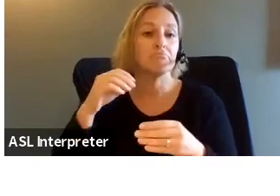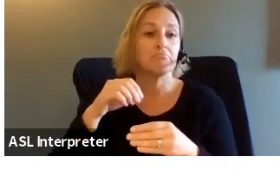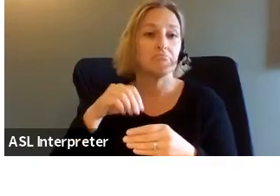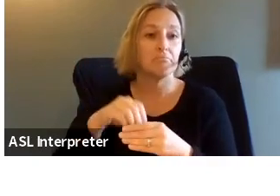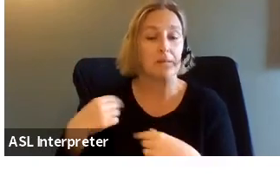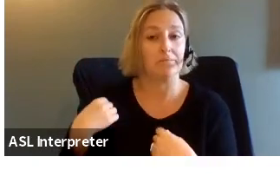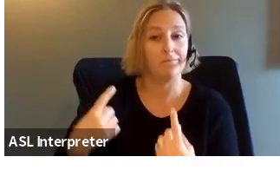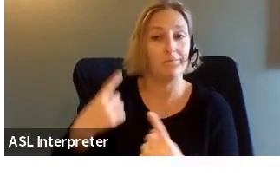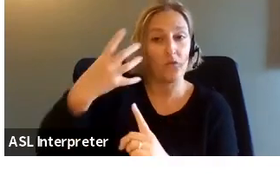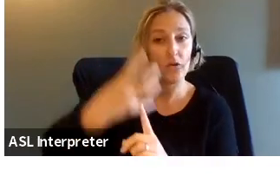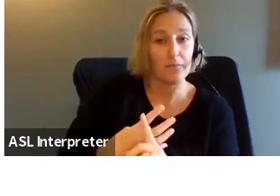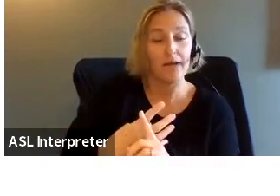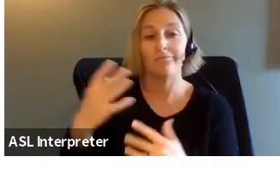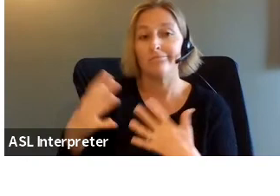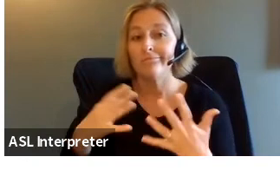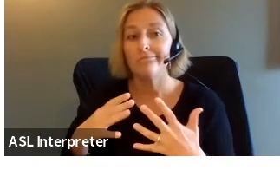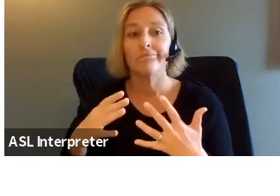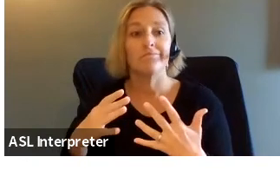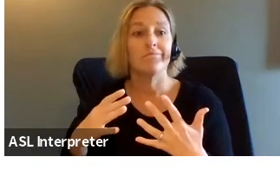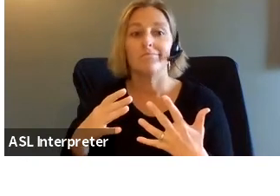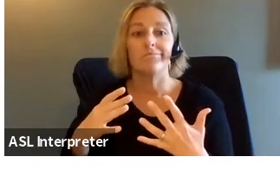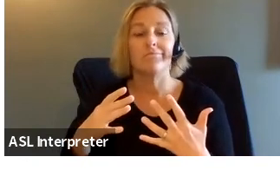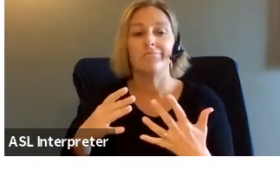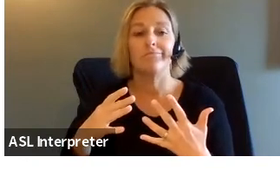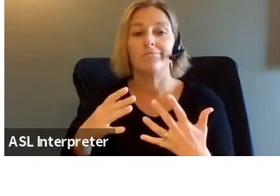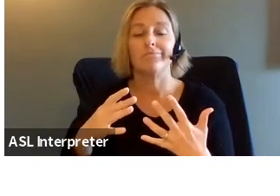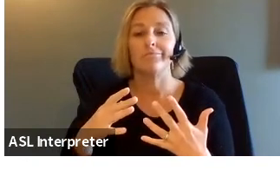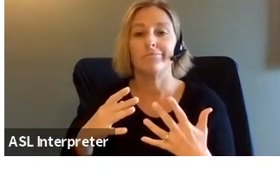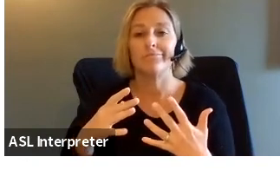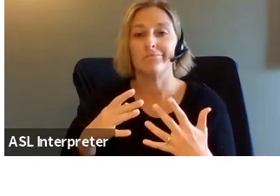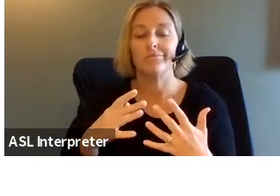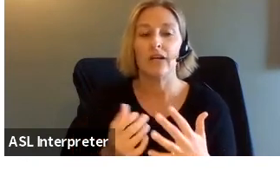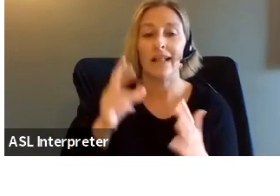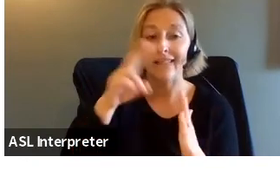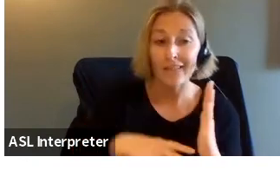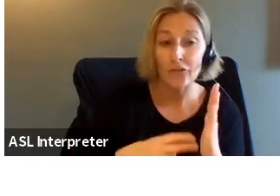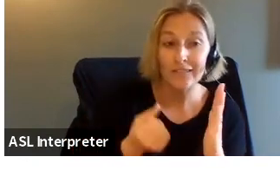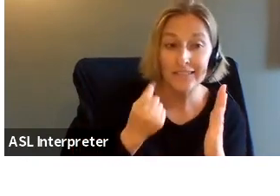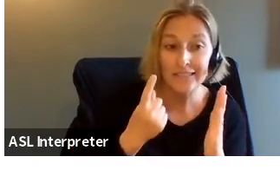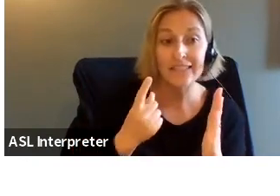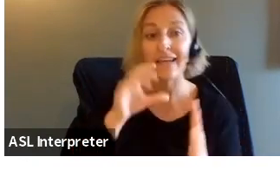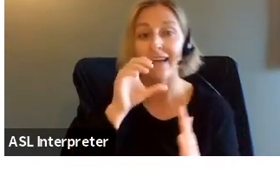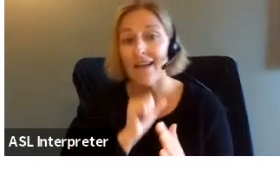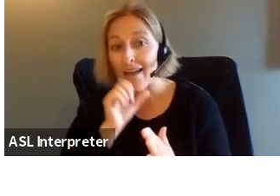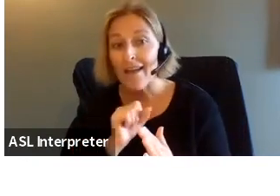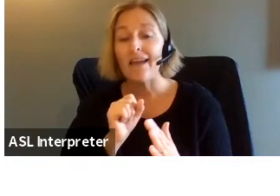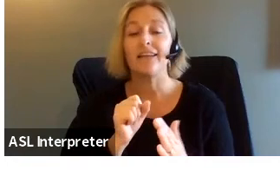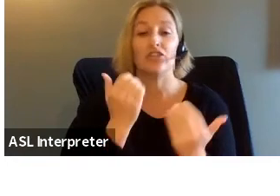patient literacy, age, limited English proficiency, race, ethnicity, or by self-reported